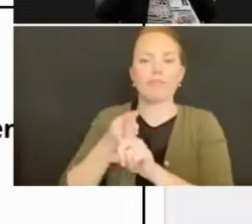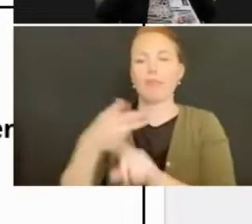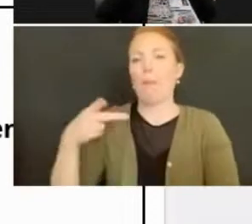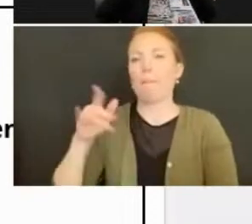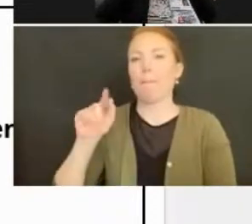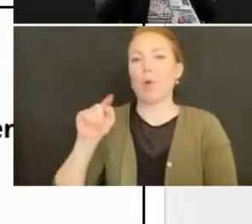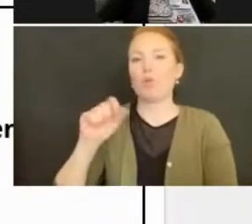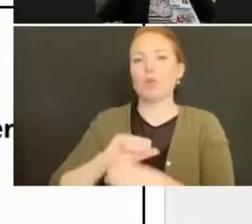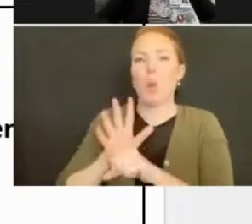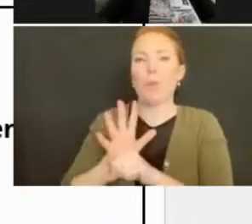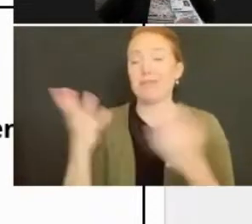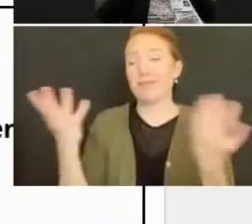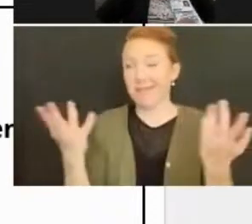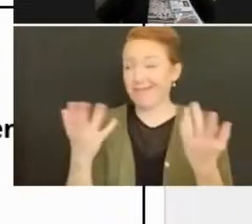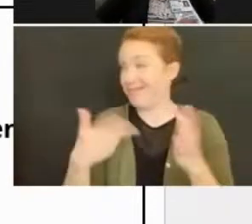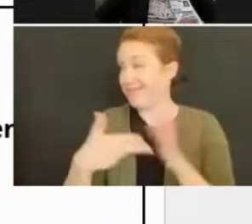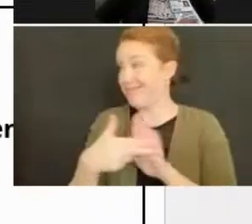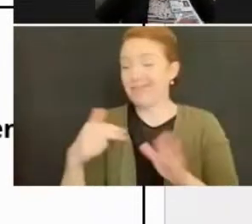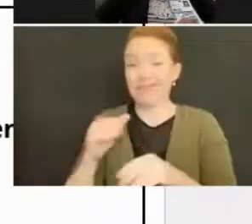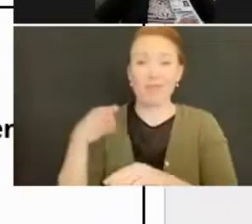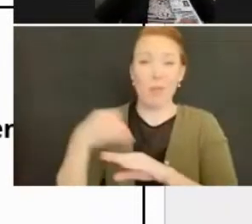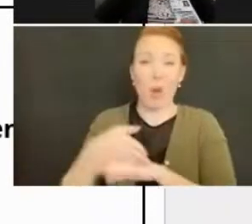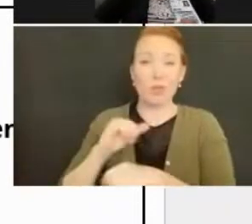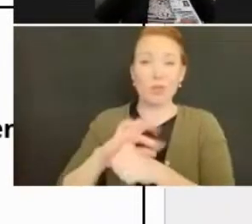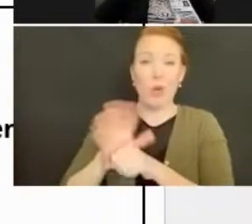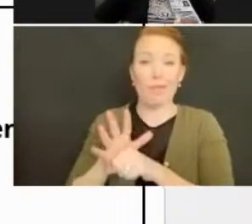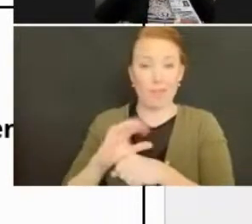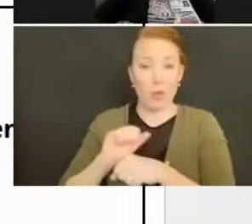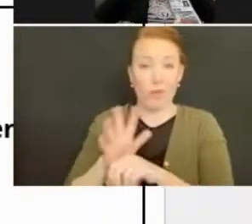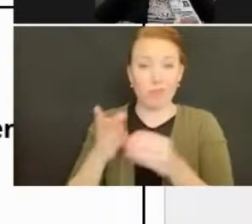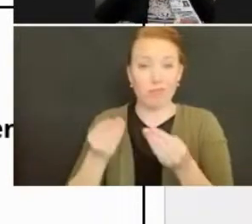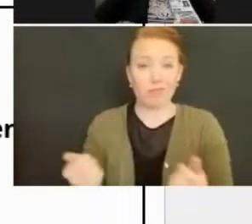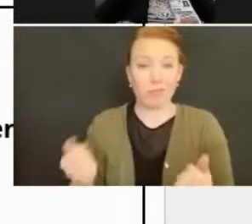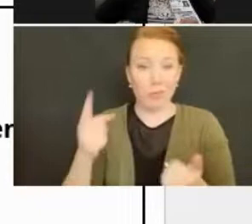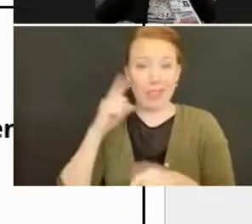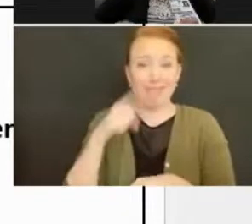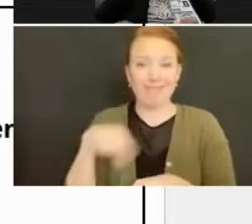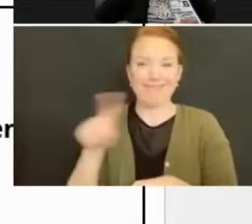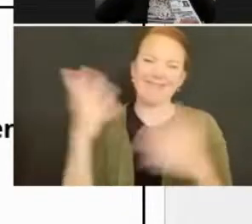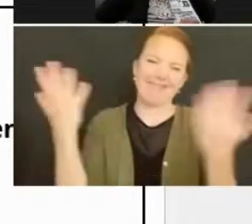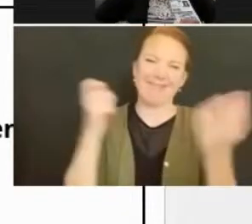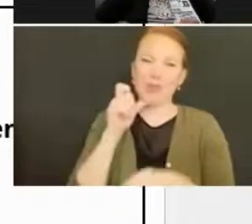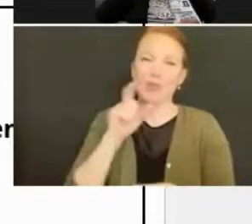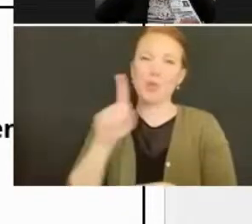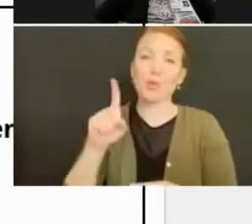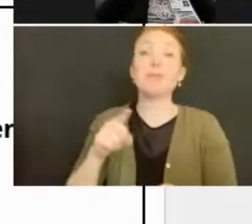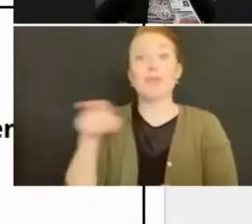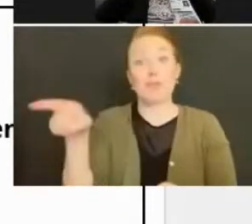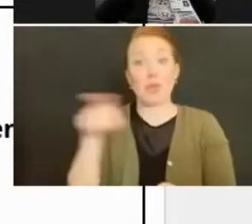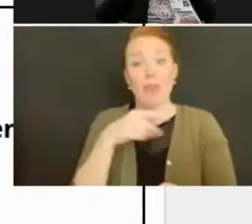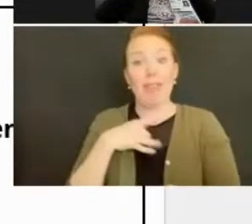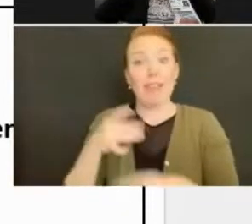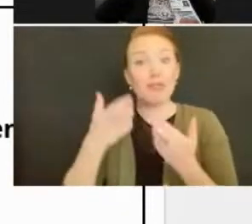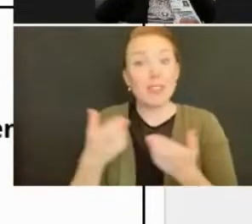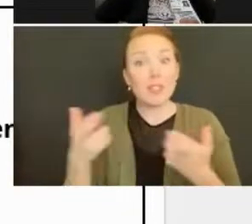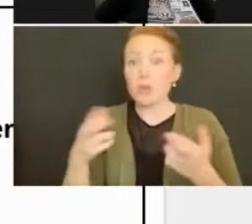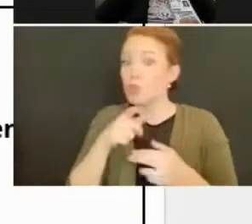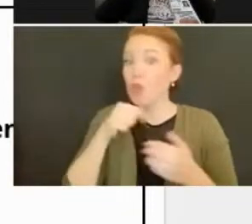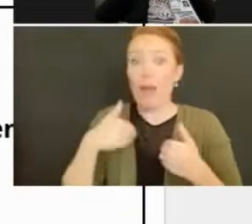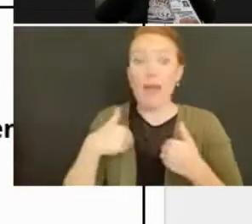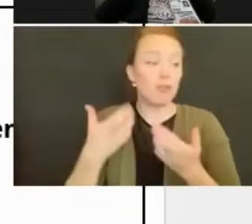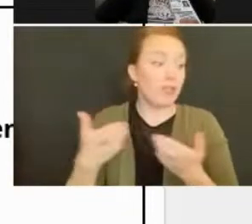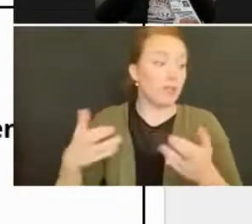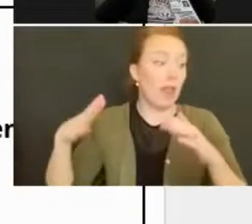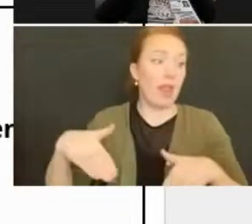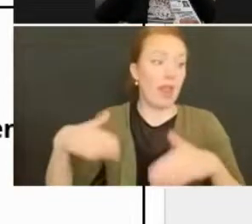not quite sure. And we'd love to give you this online checklist too. So if you'd like these resources and you don't have them yet, this is for